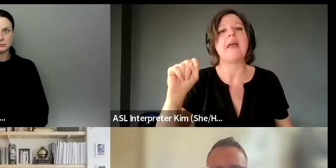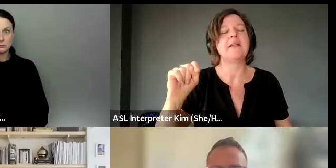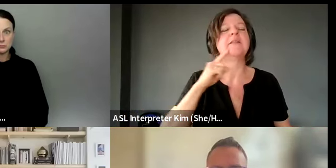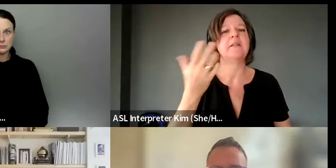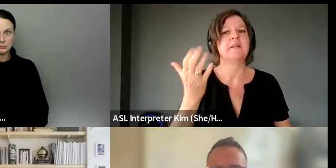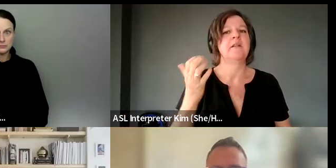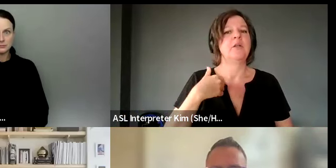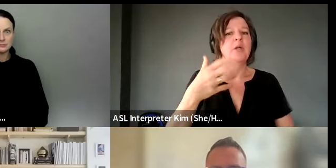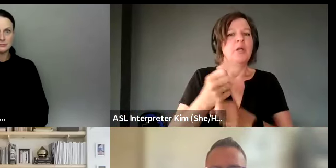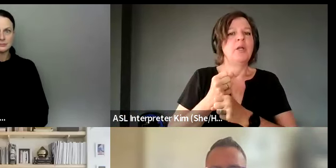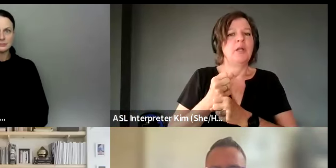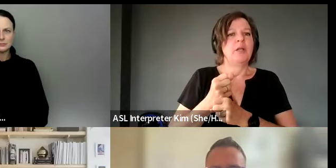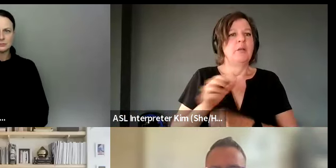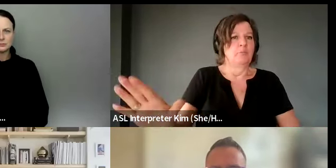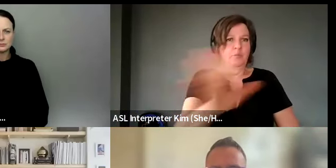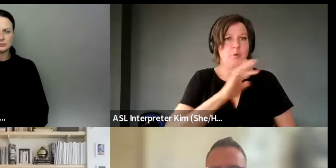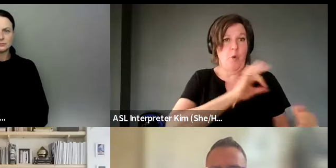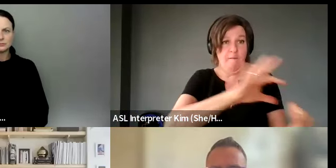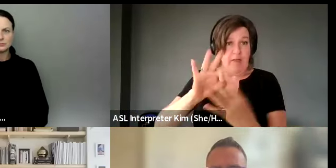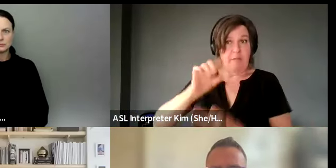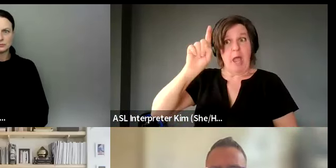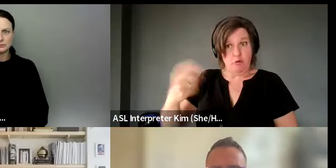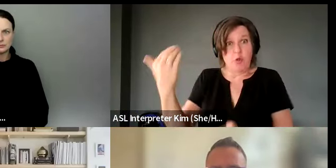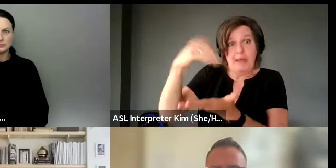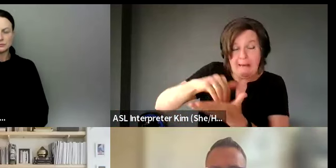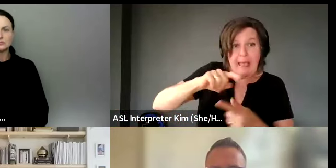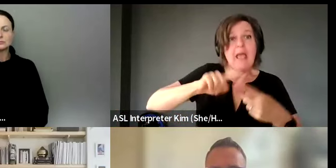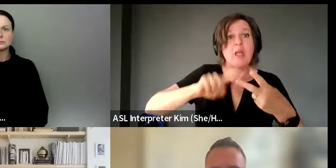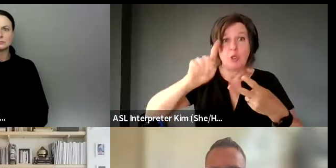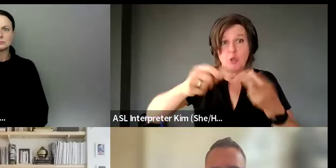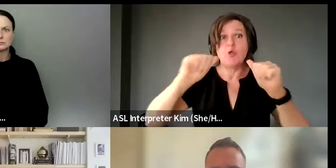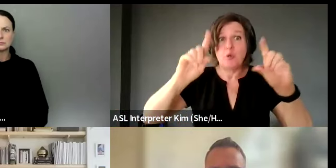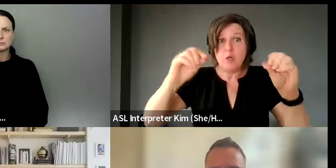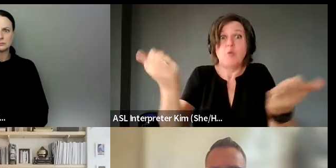like your feedback. Like, should we do it again? Should we try to do all these things?